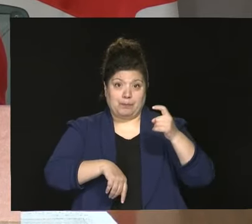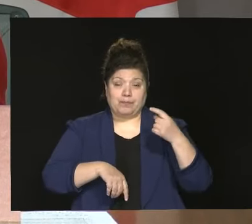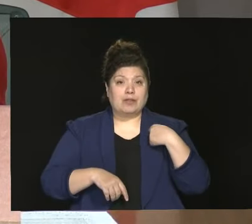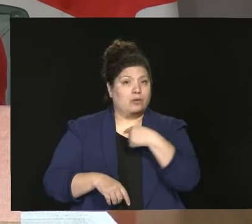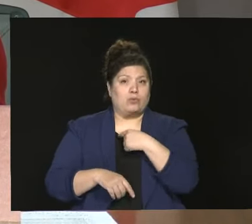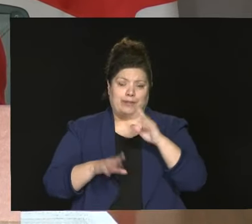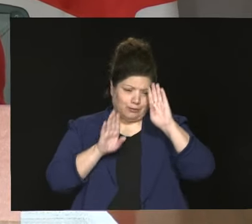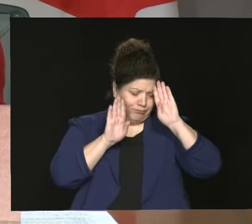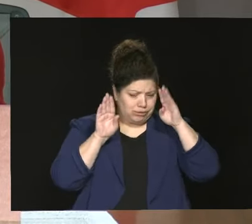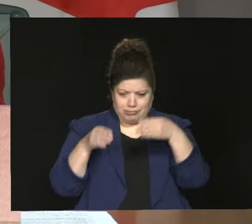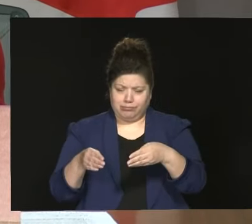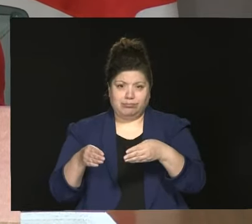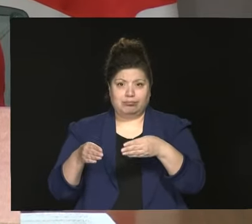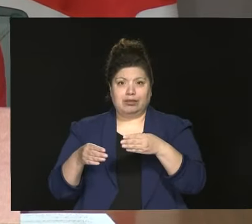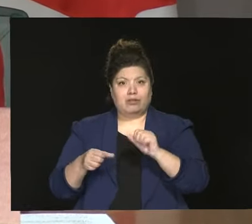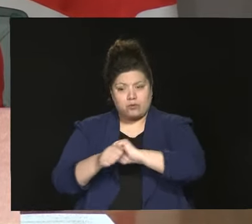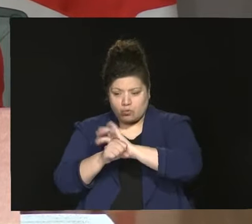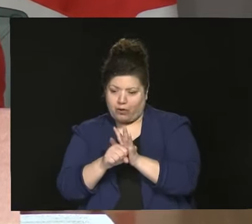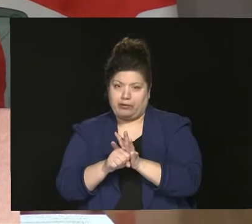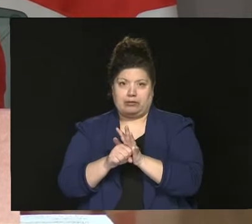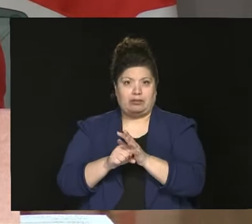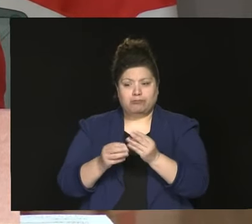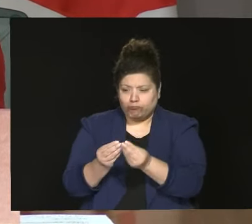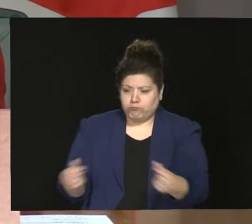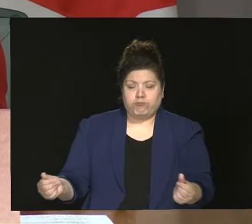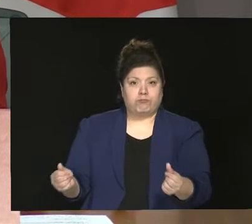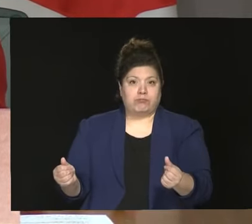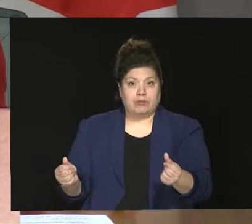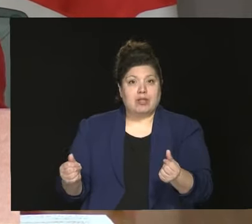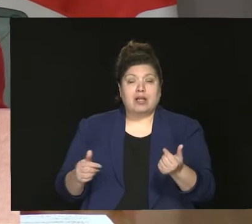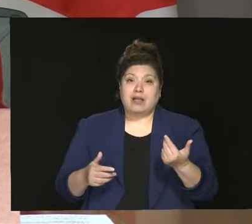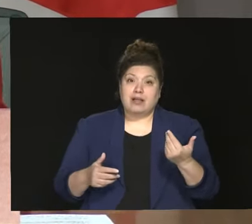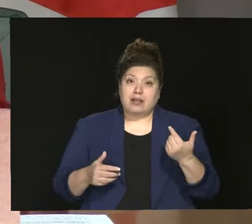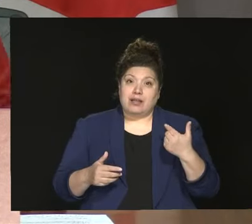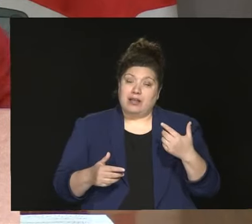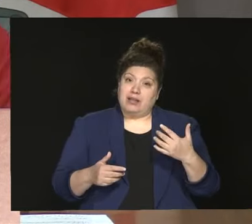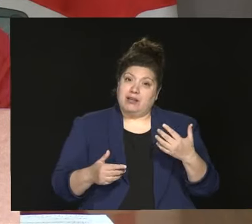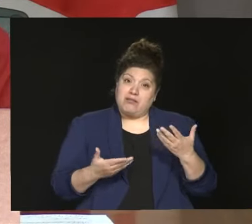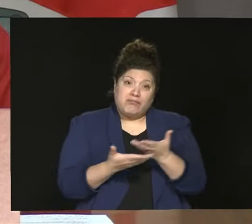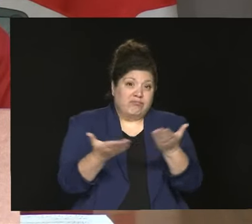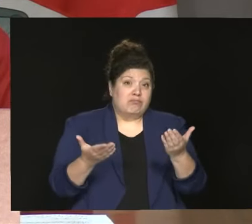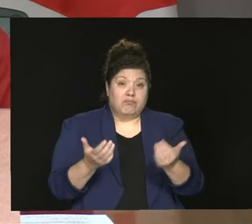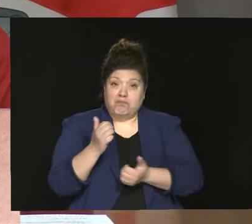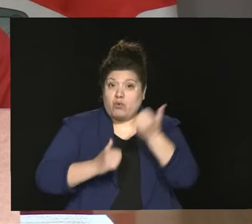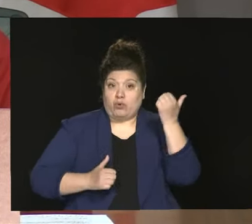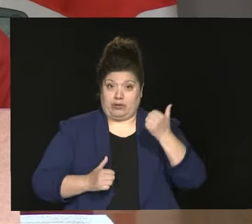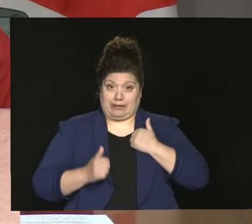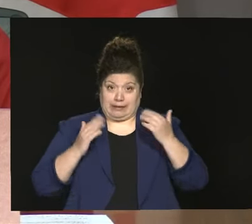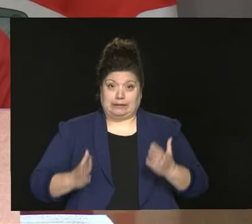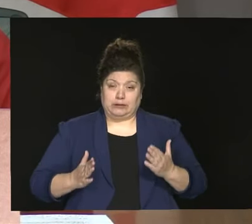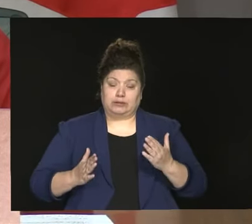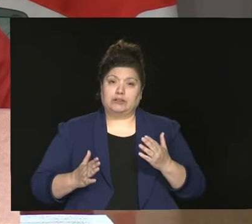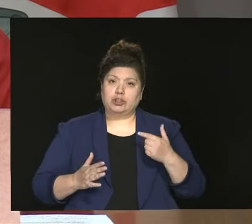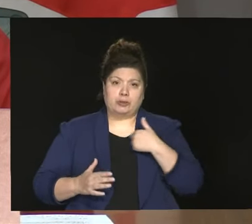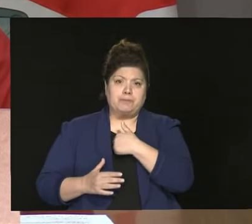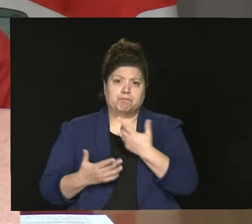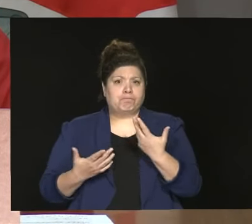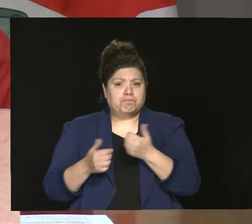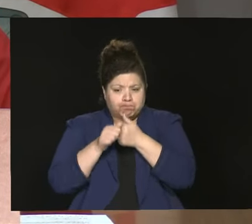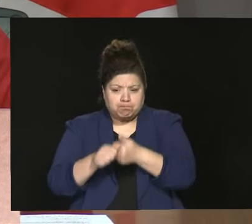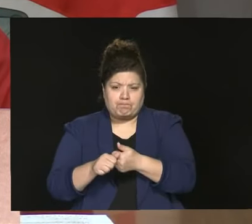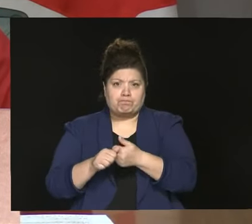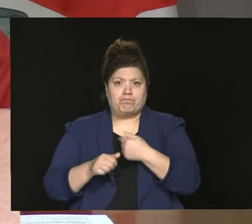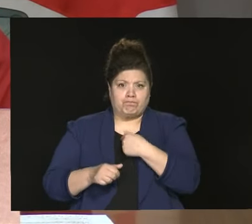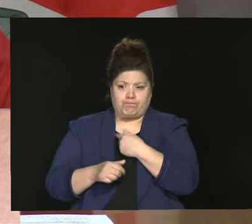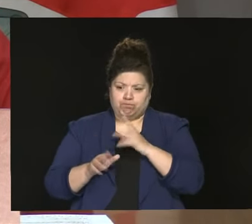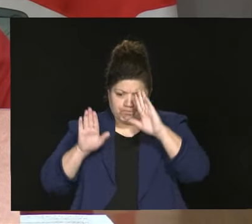really believe the overwhelming majority of Canadians are doing that. And then secondly, I just have tremendous respect